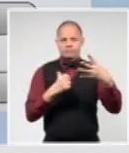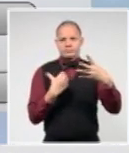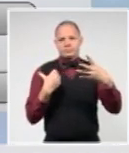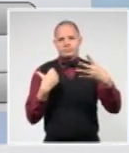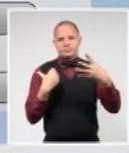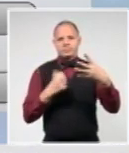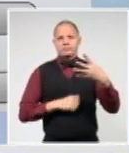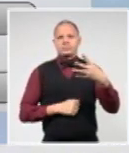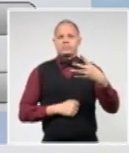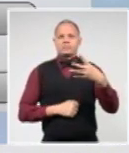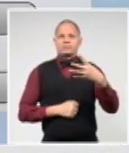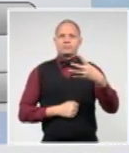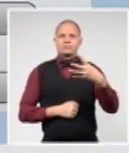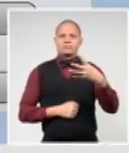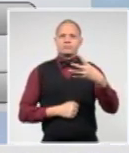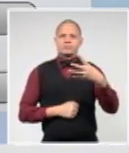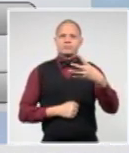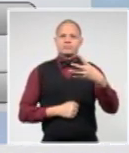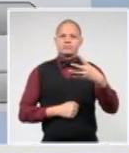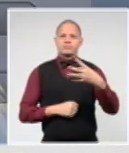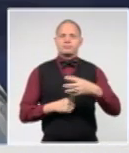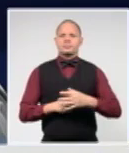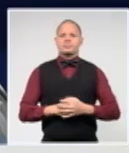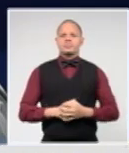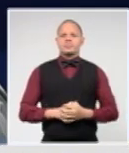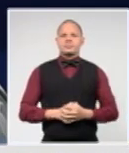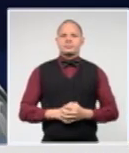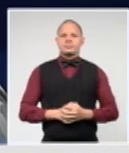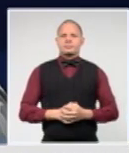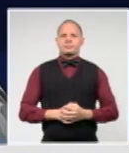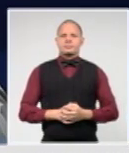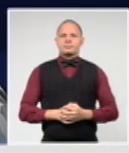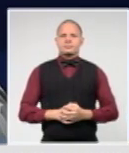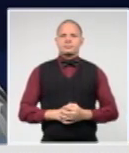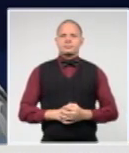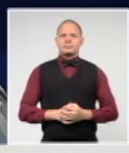492,527, of which